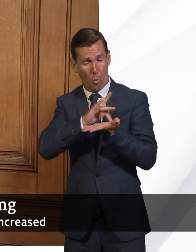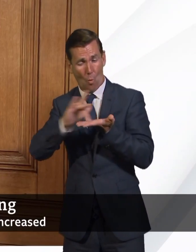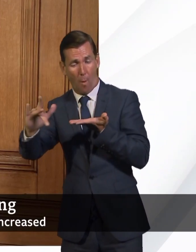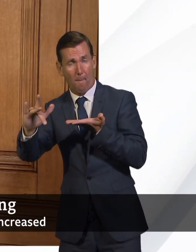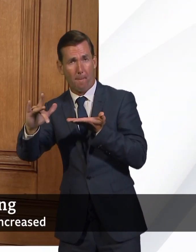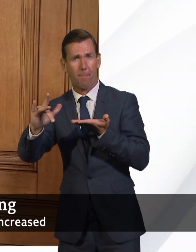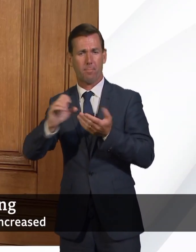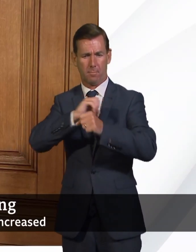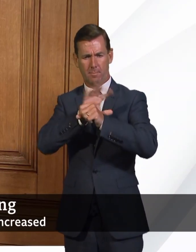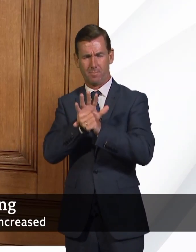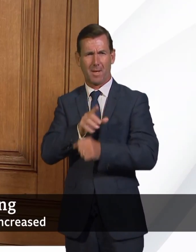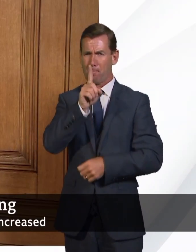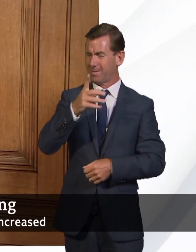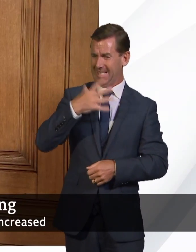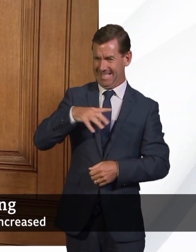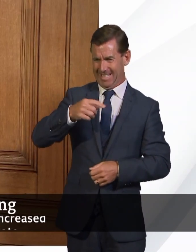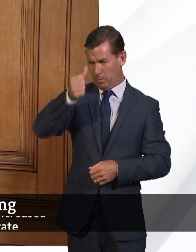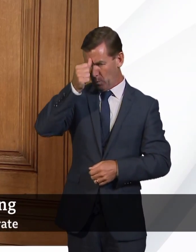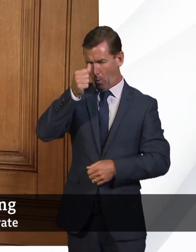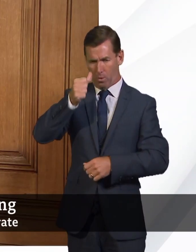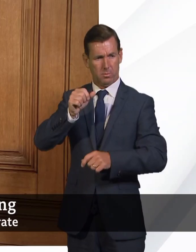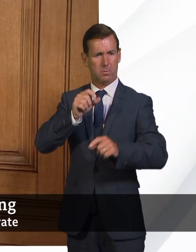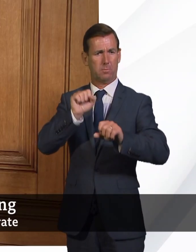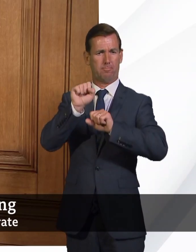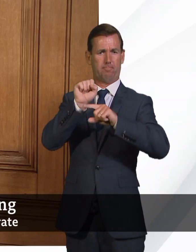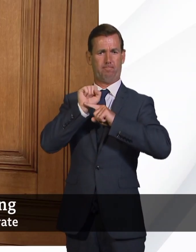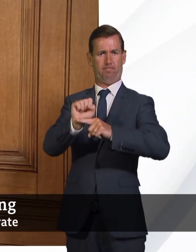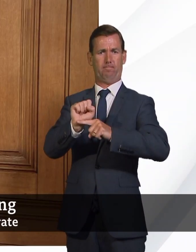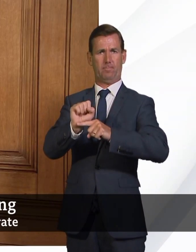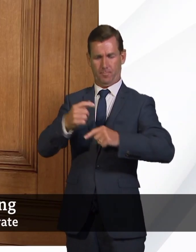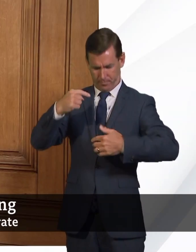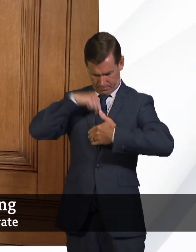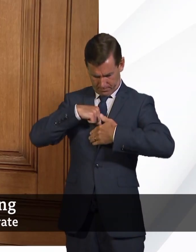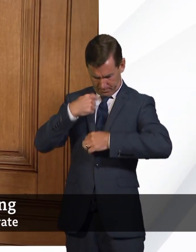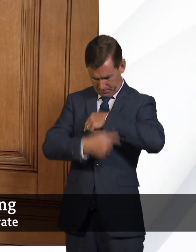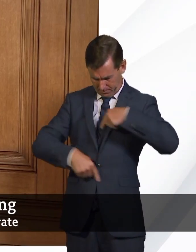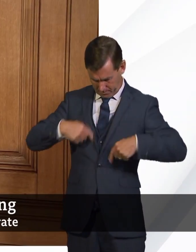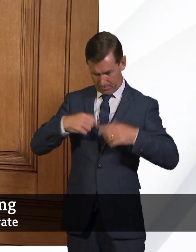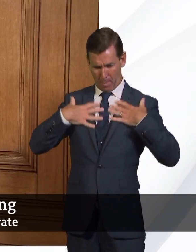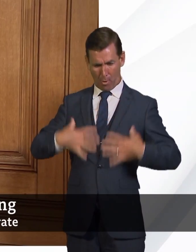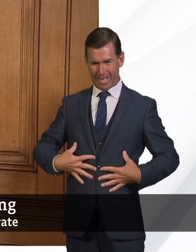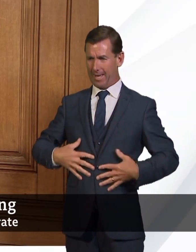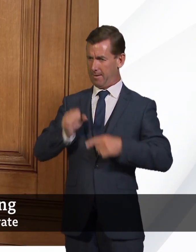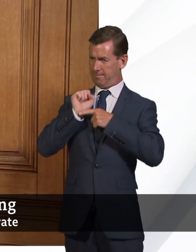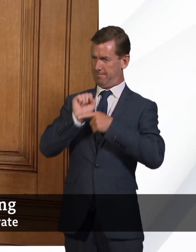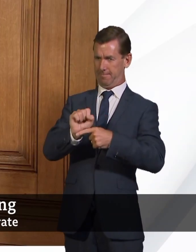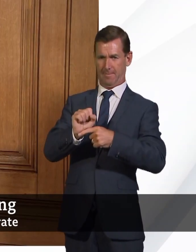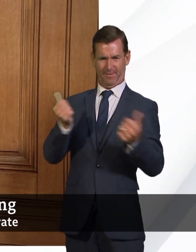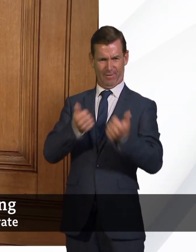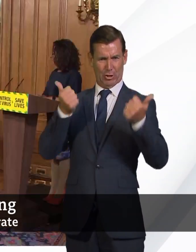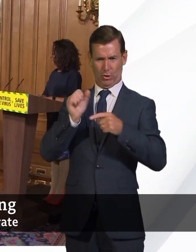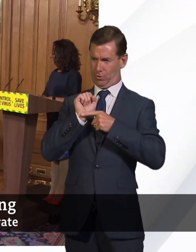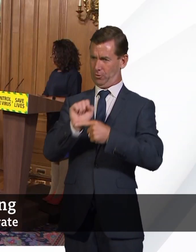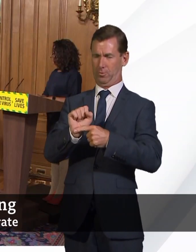are understanding the immunity, so not just understanding our antibody response, but what that means in terms of maintaining immunity